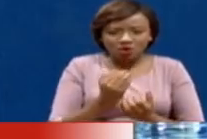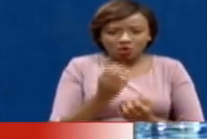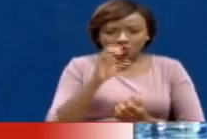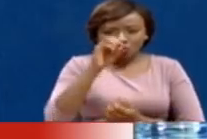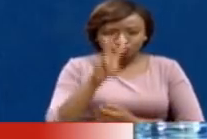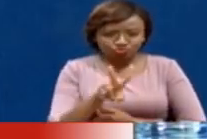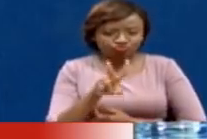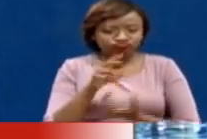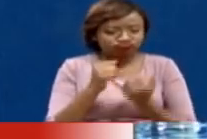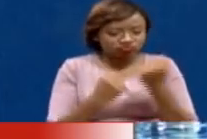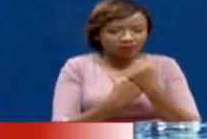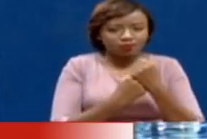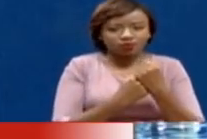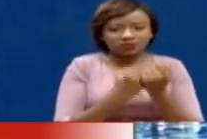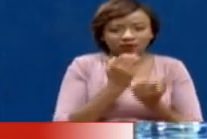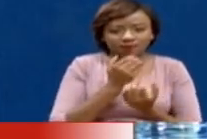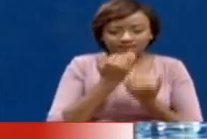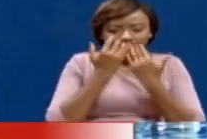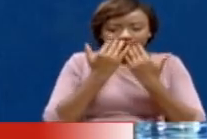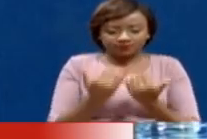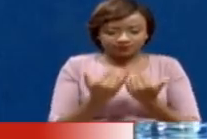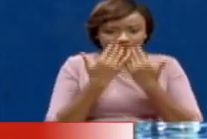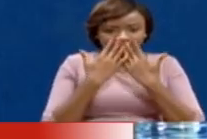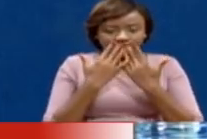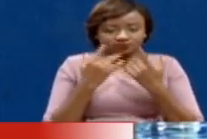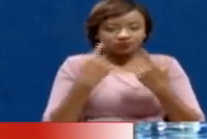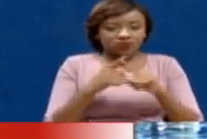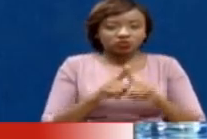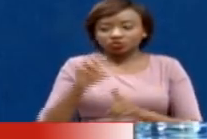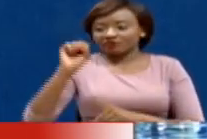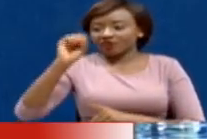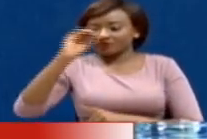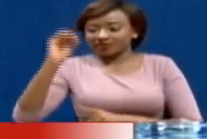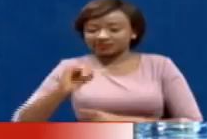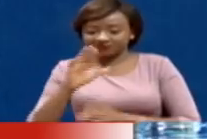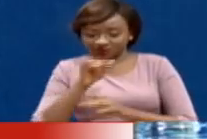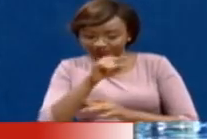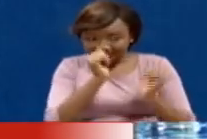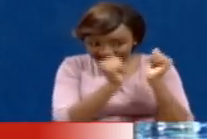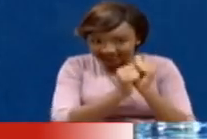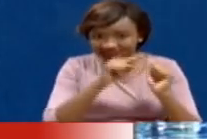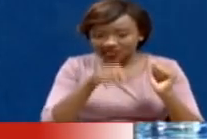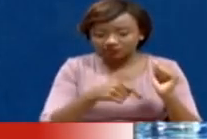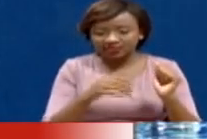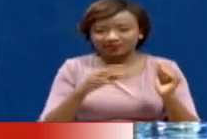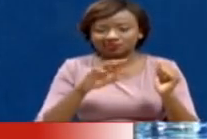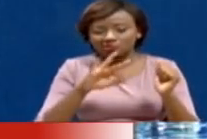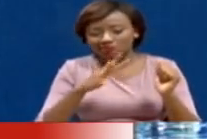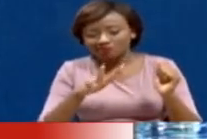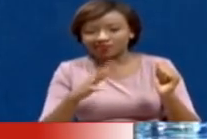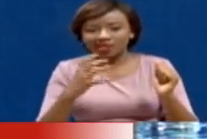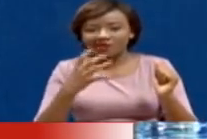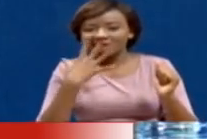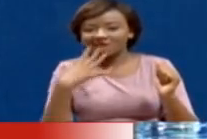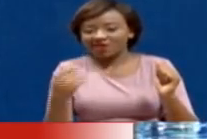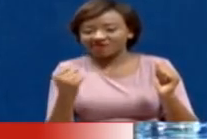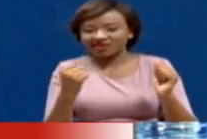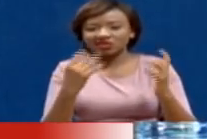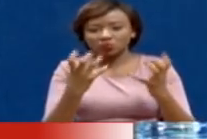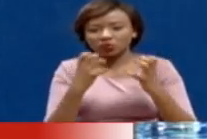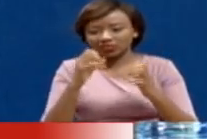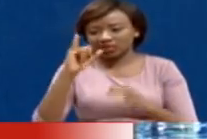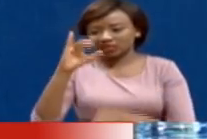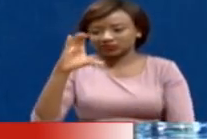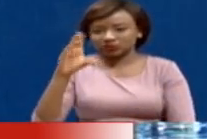support. And only 5% of these 10,000, which is about 500, will require